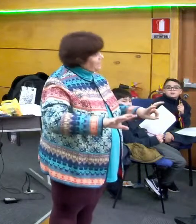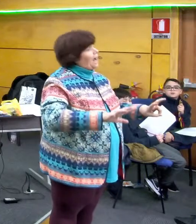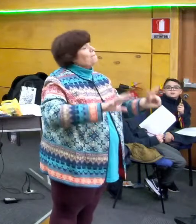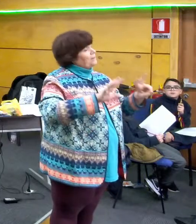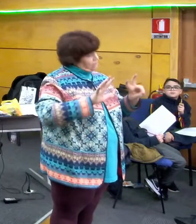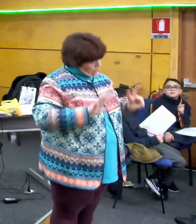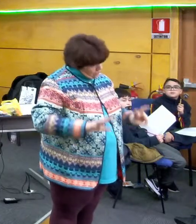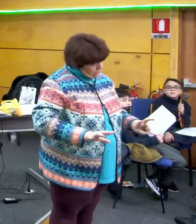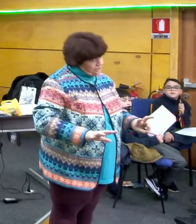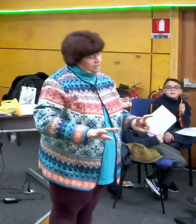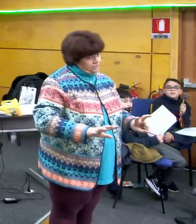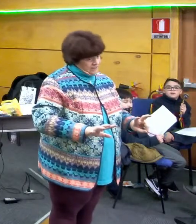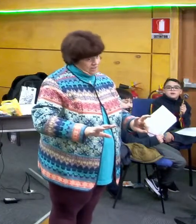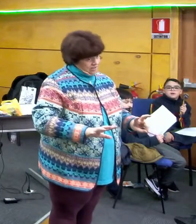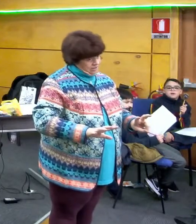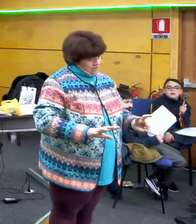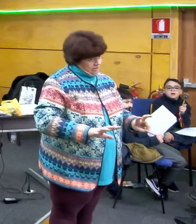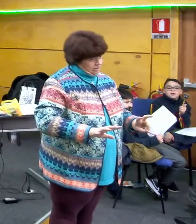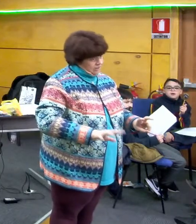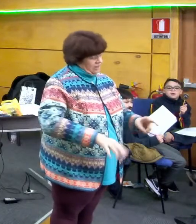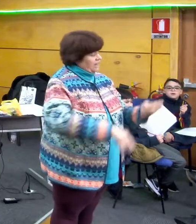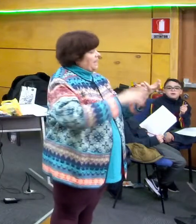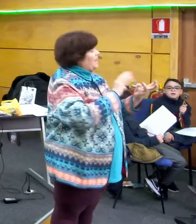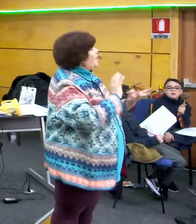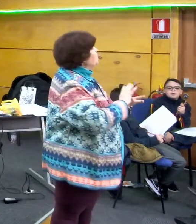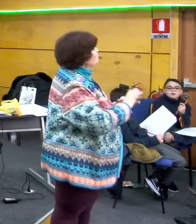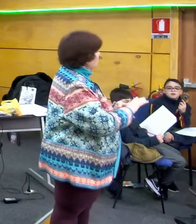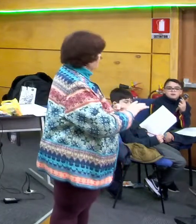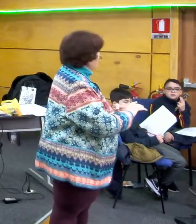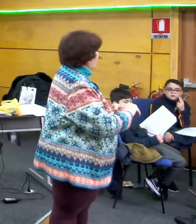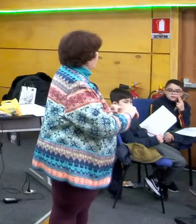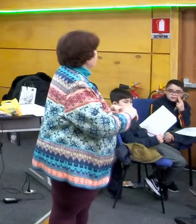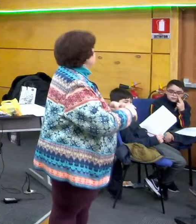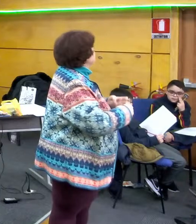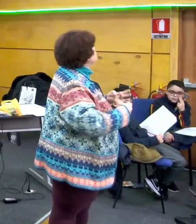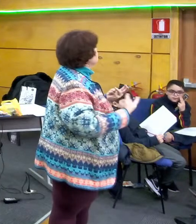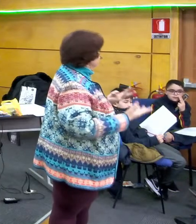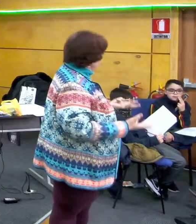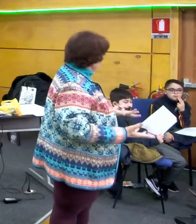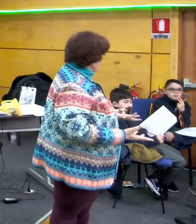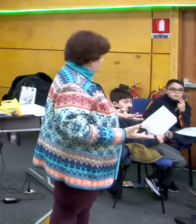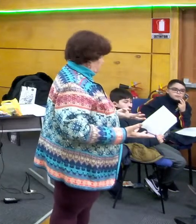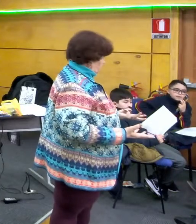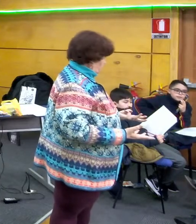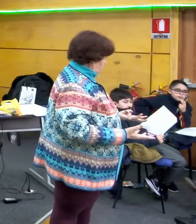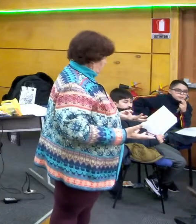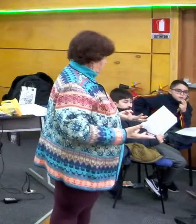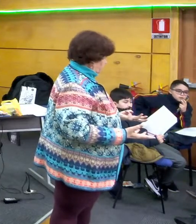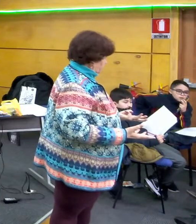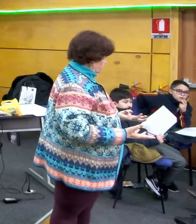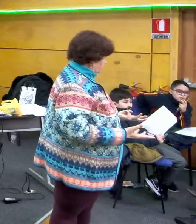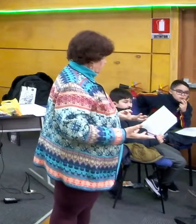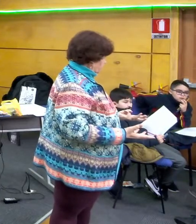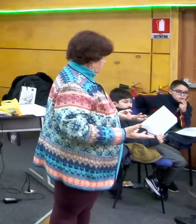to stop and slow yourself down, and where to add some expression.